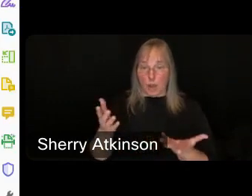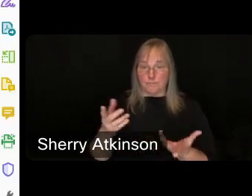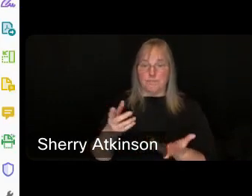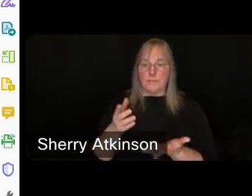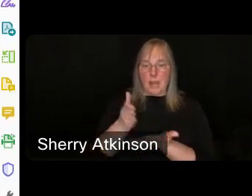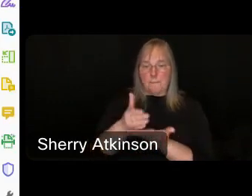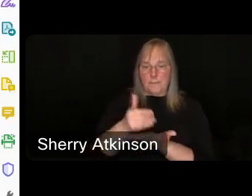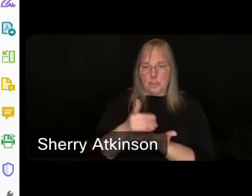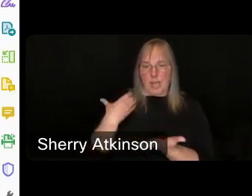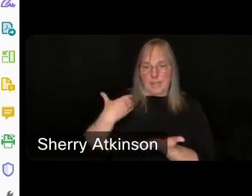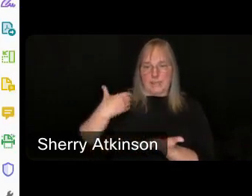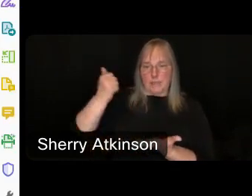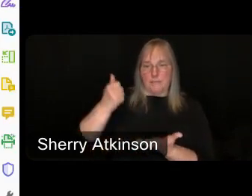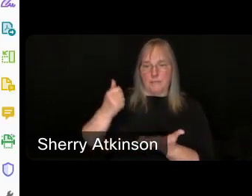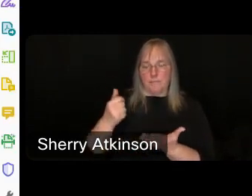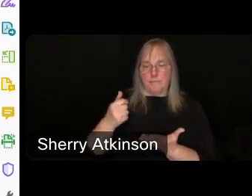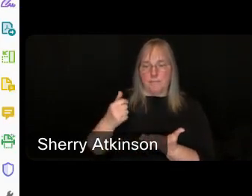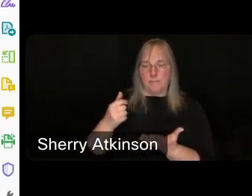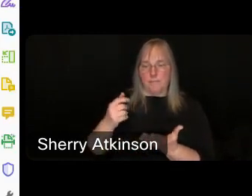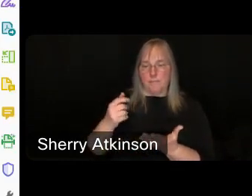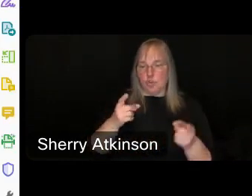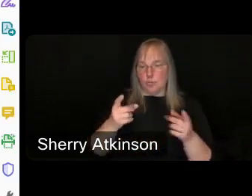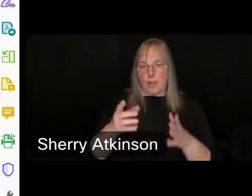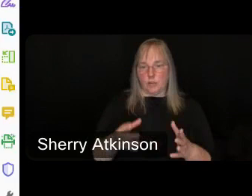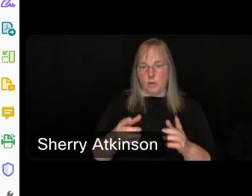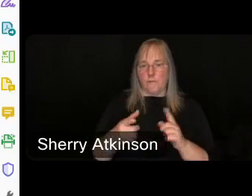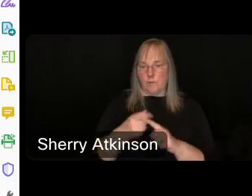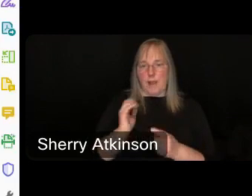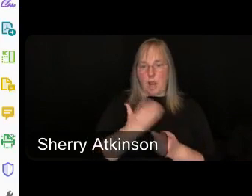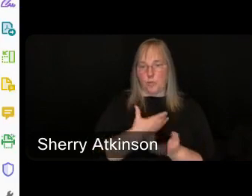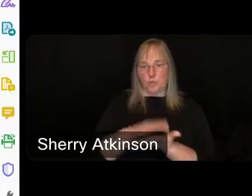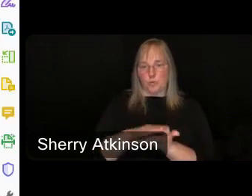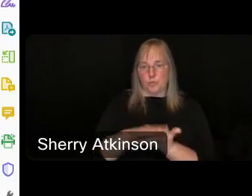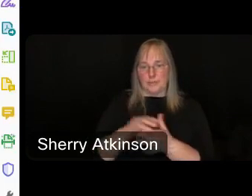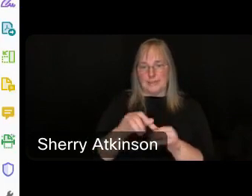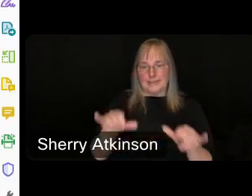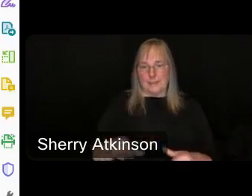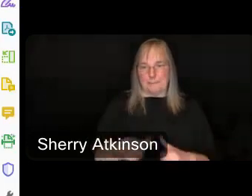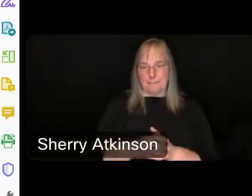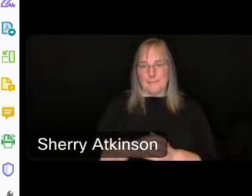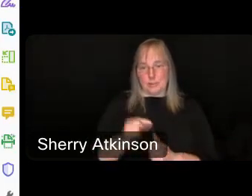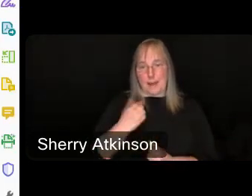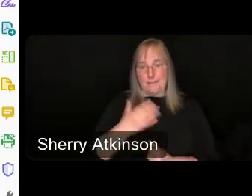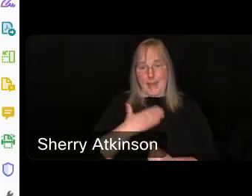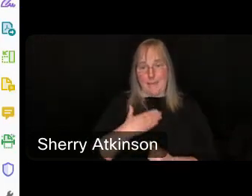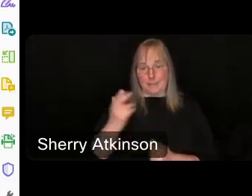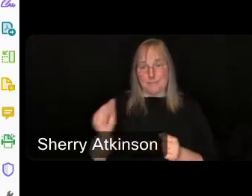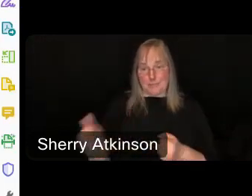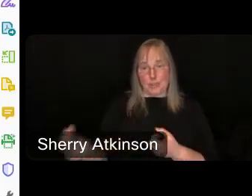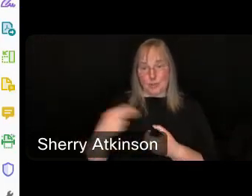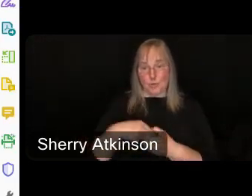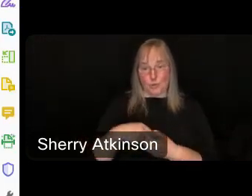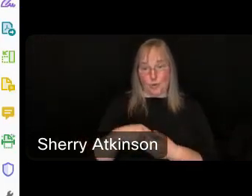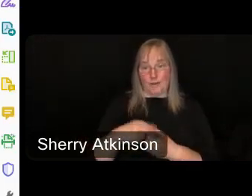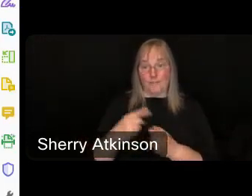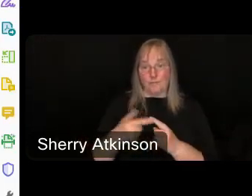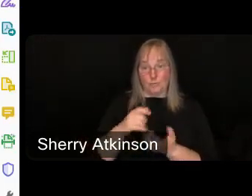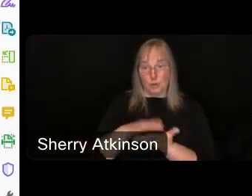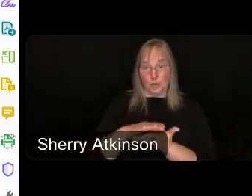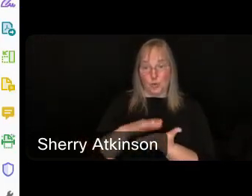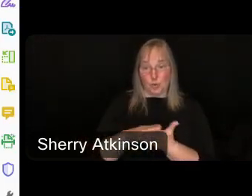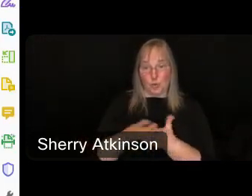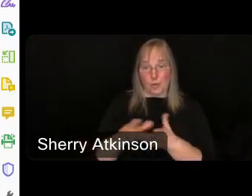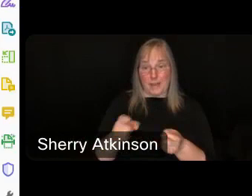executive director from our school system. So I'm glad that he's able to join from the school management